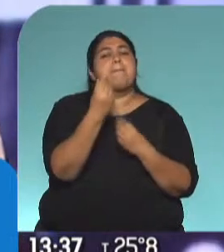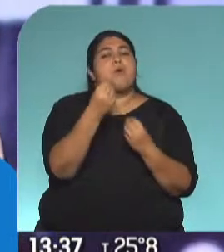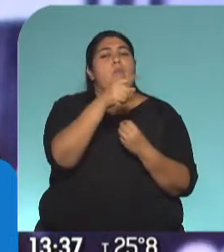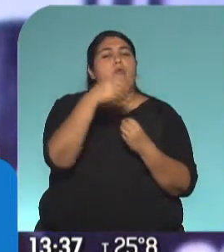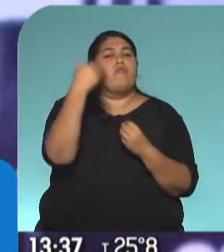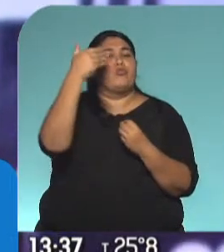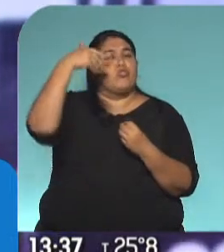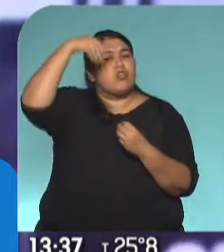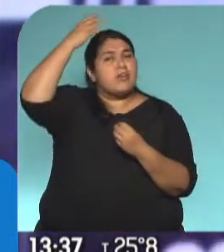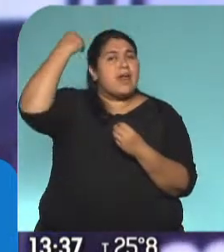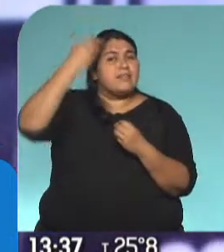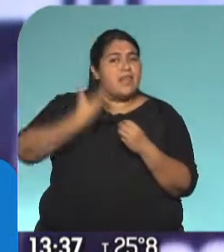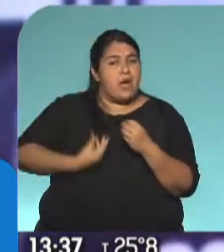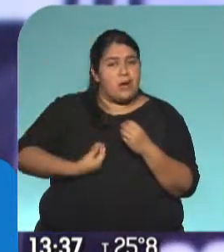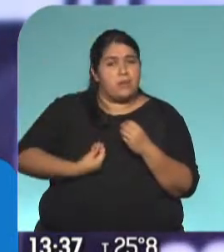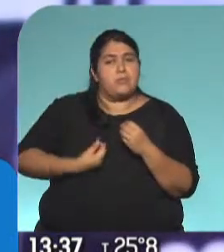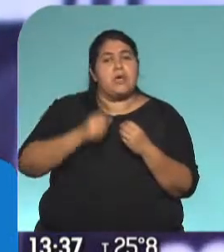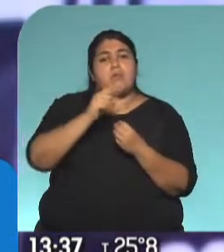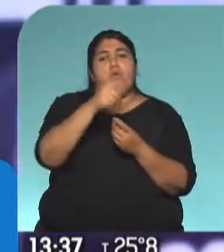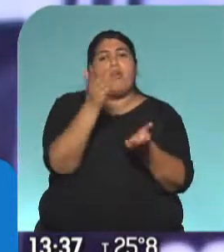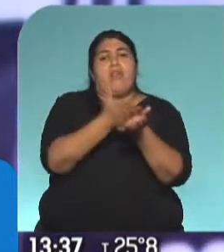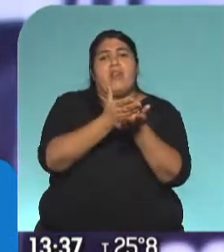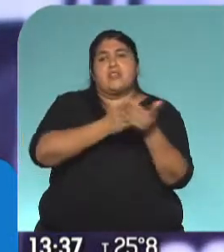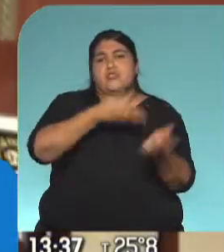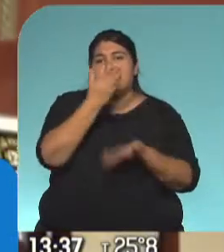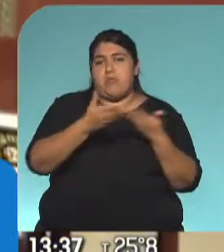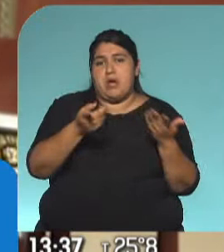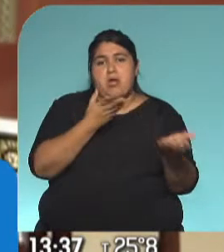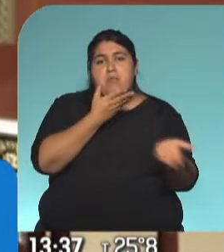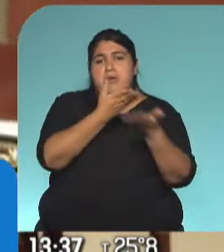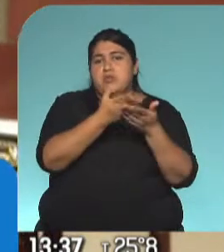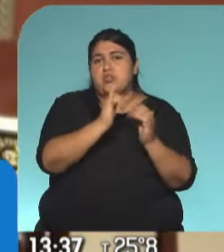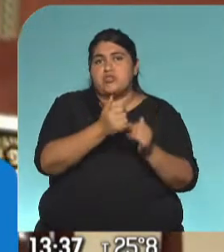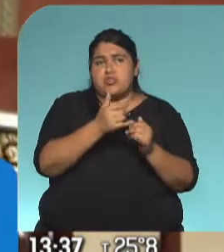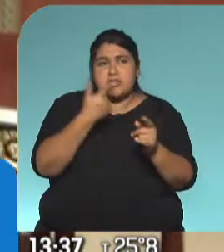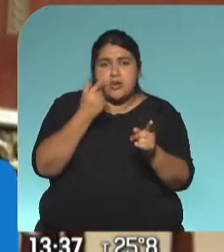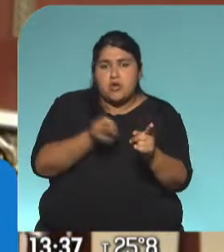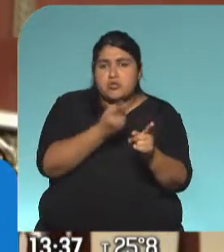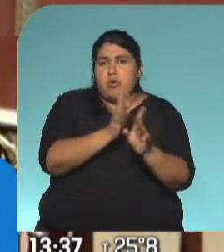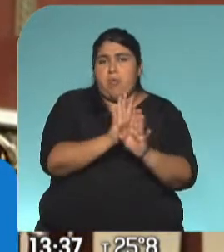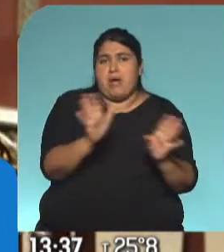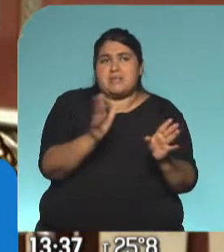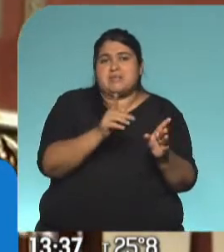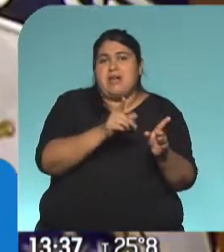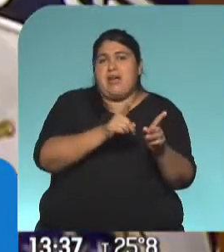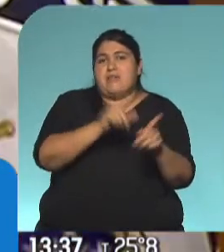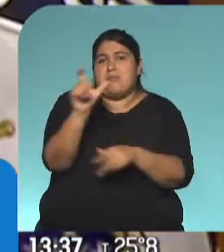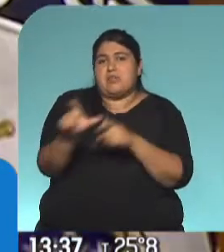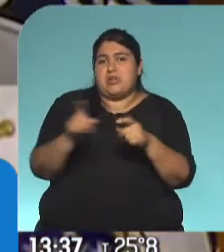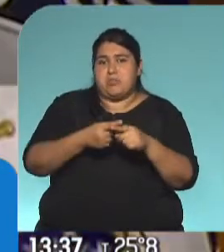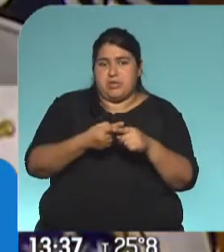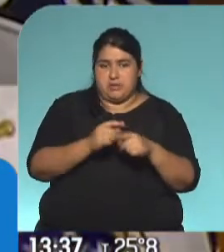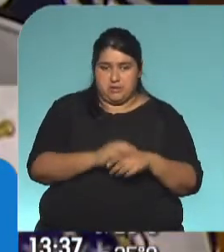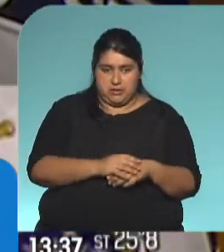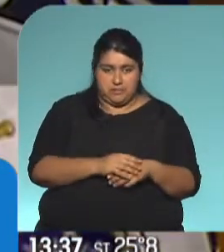futuro de Arabia Saudita en relación a los derechos humanos y solicitó el fin de la persecución a disidentes políticos.